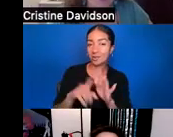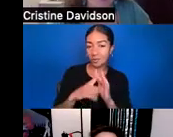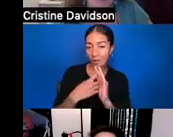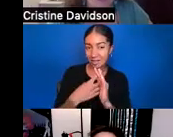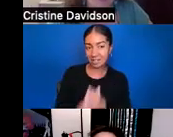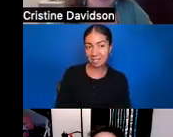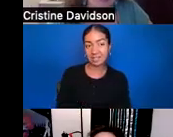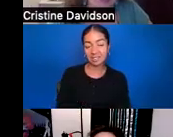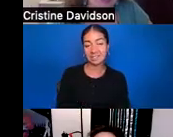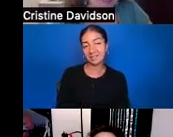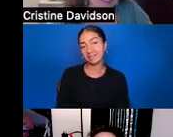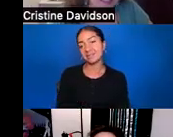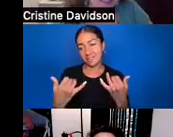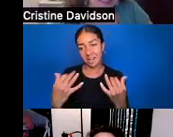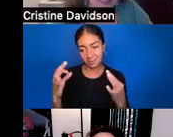There we go.